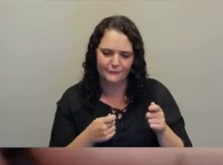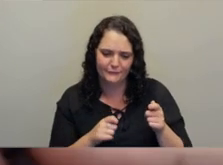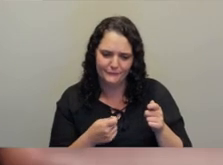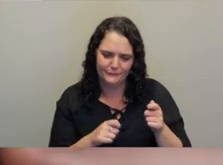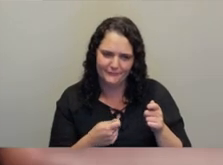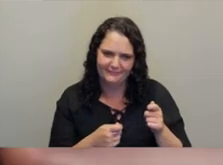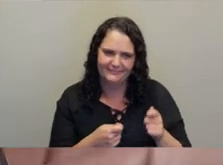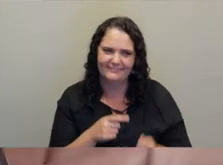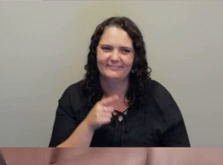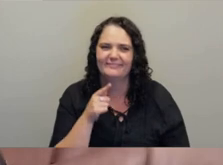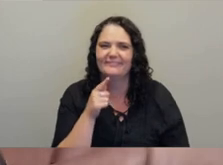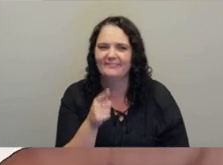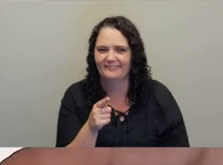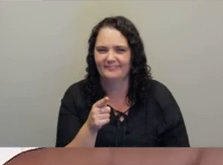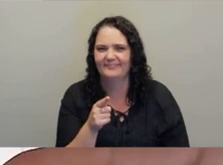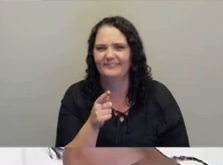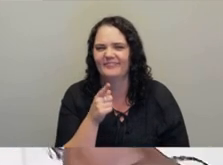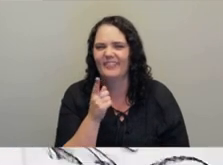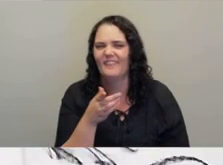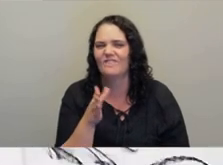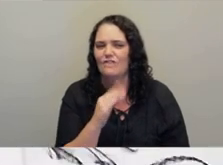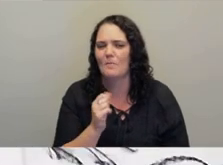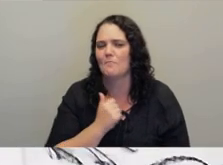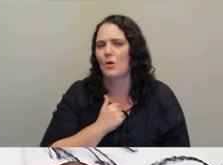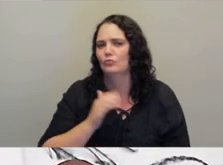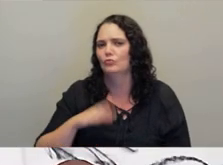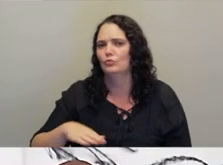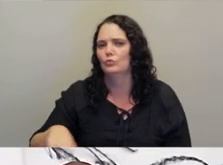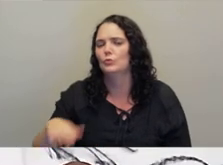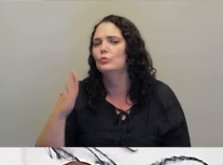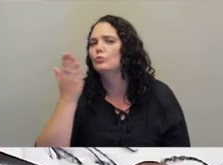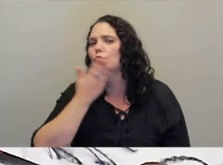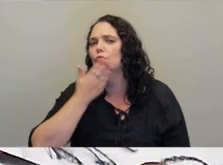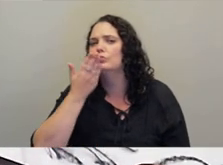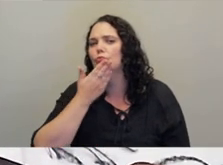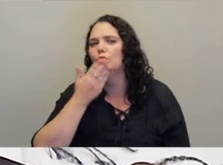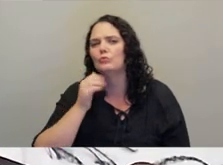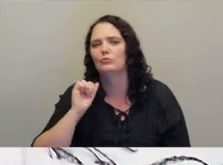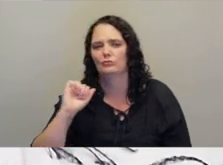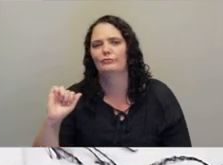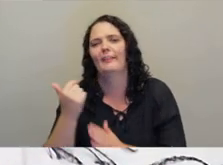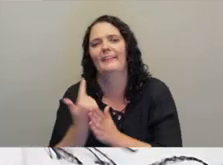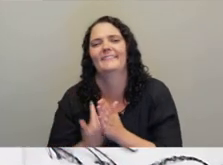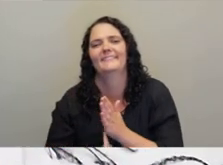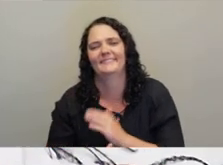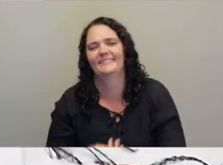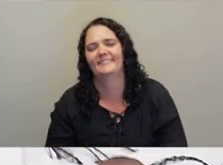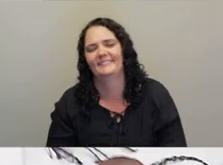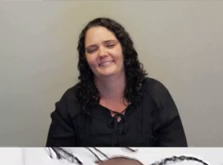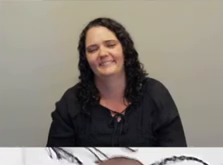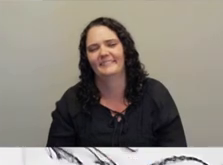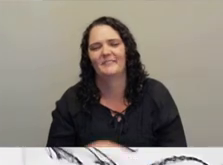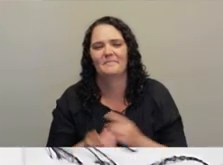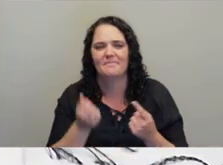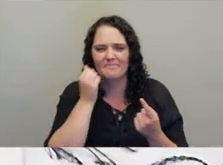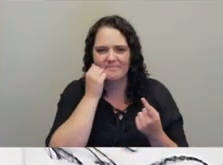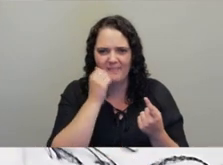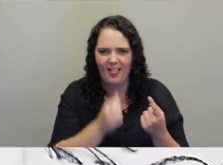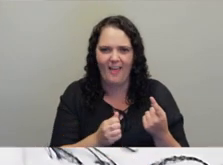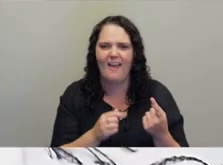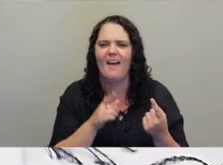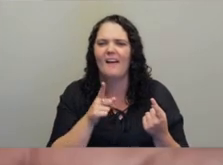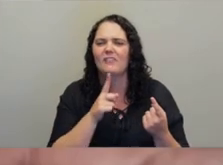so these are from my kids' spent book lists here. I have a kind of a reddish brown there, a sanguine color. I've got a black